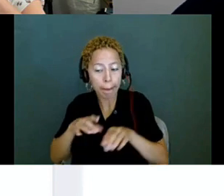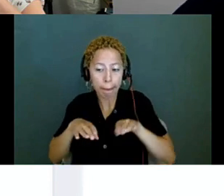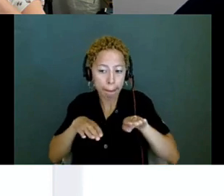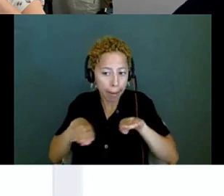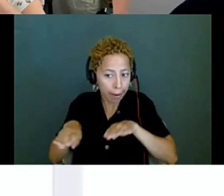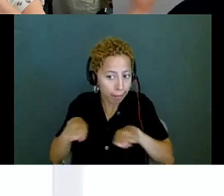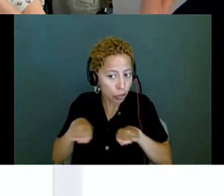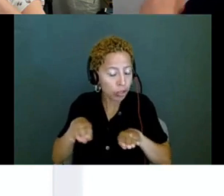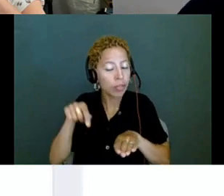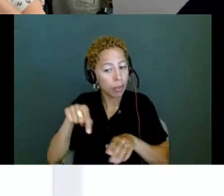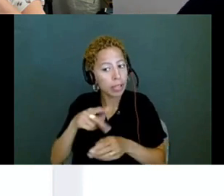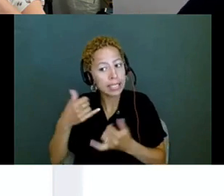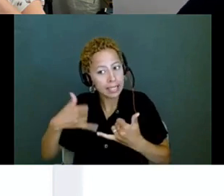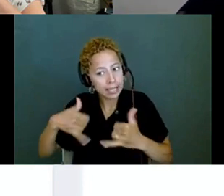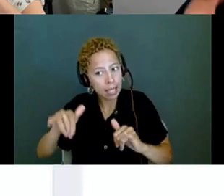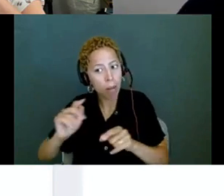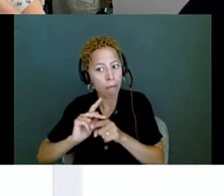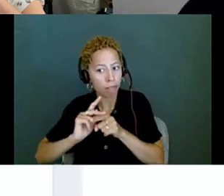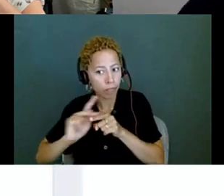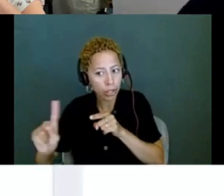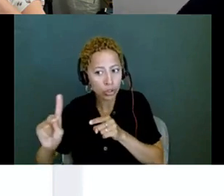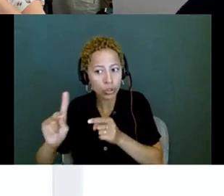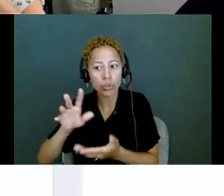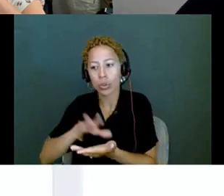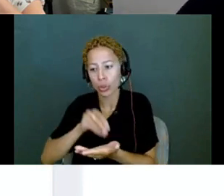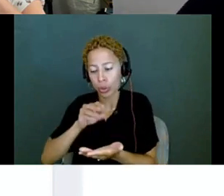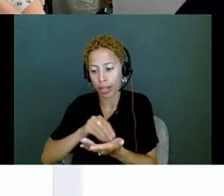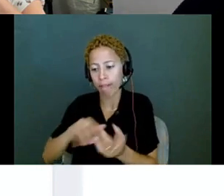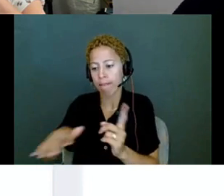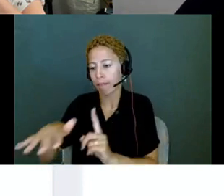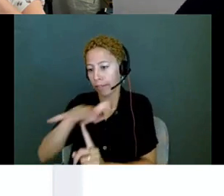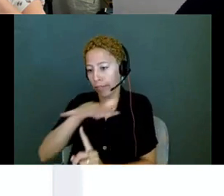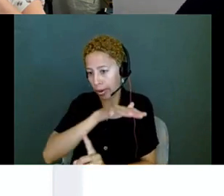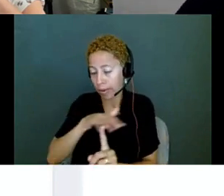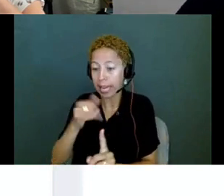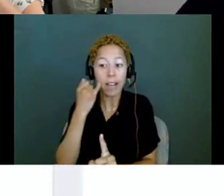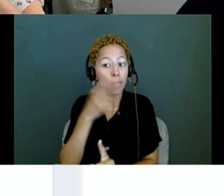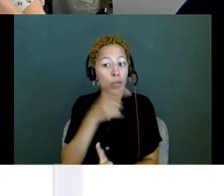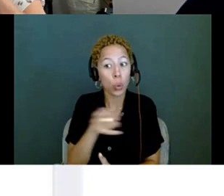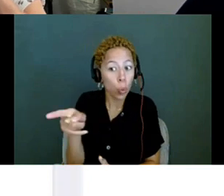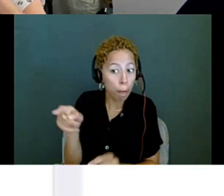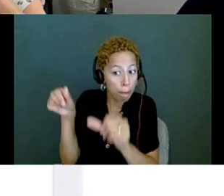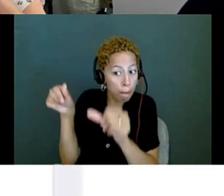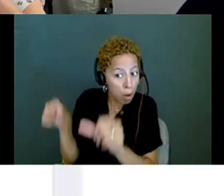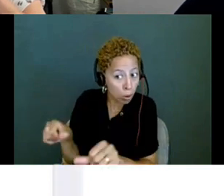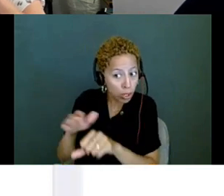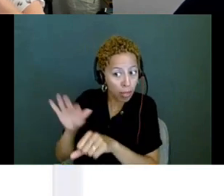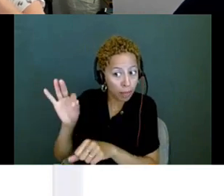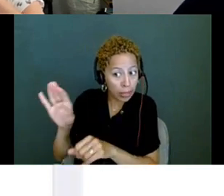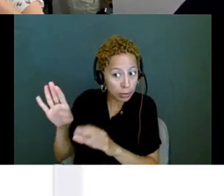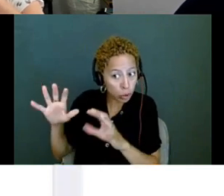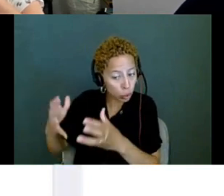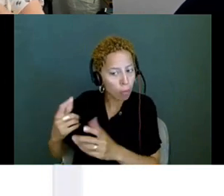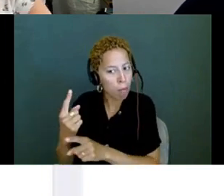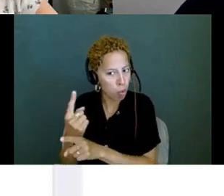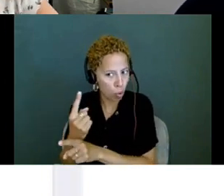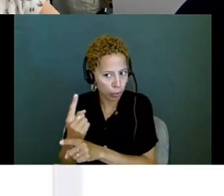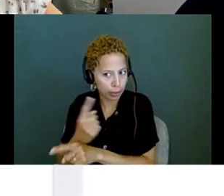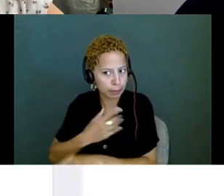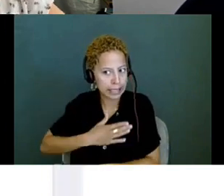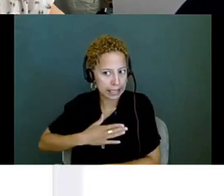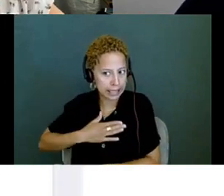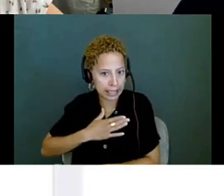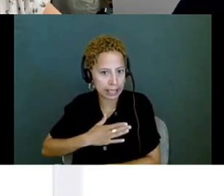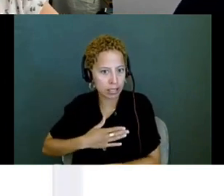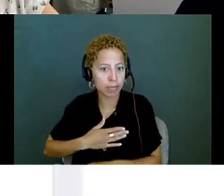professional learning environment, so make sure that you're posting appropriate things. So this student